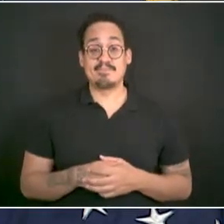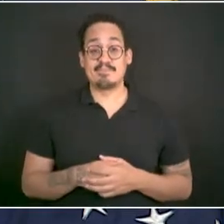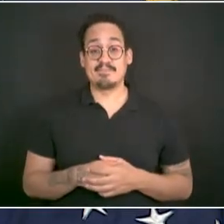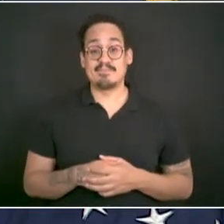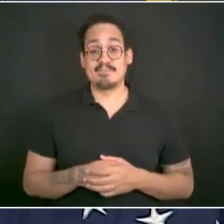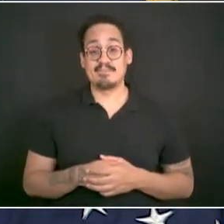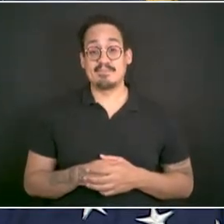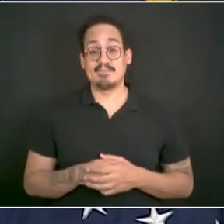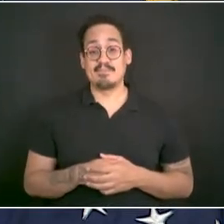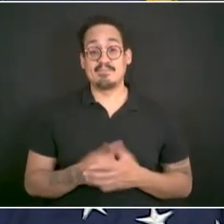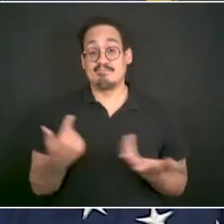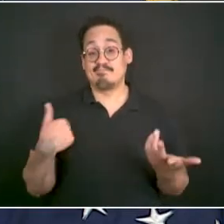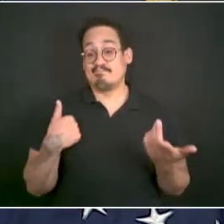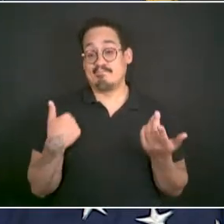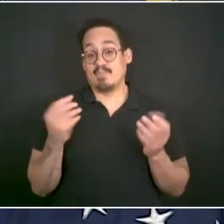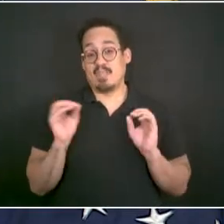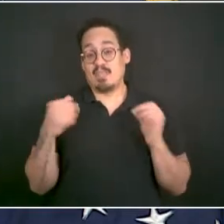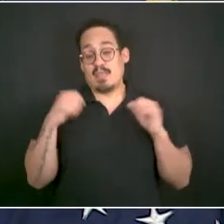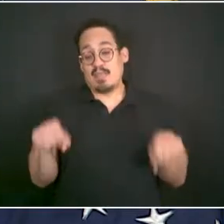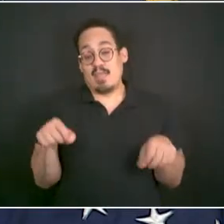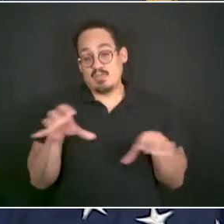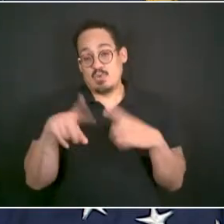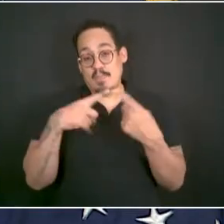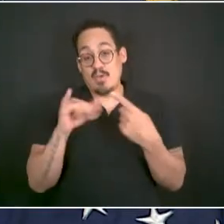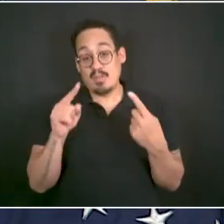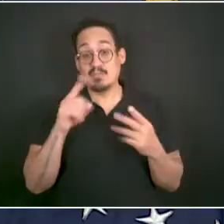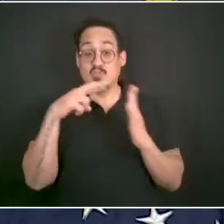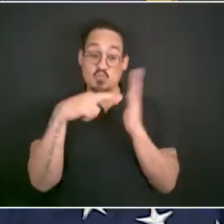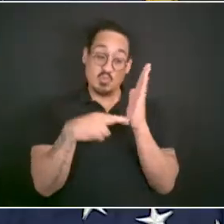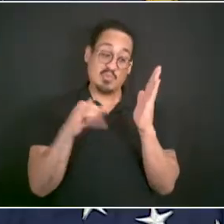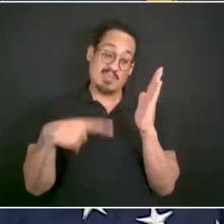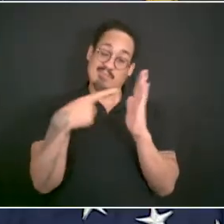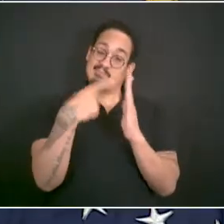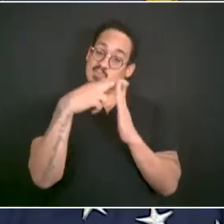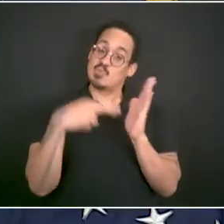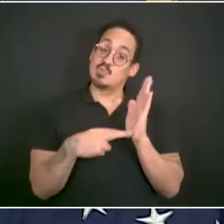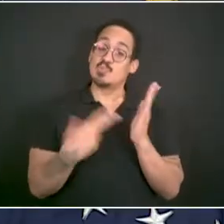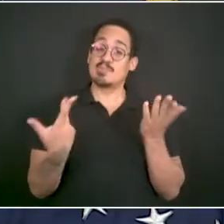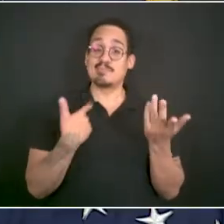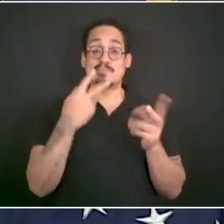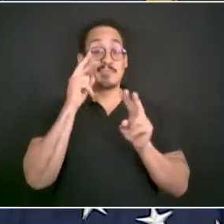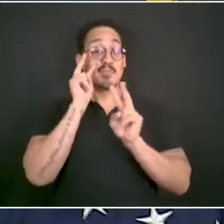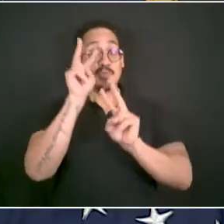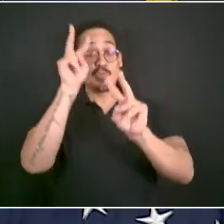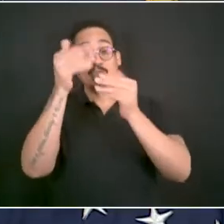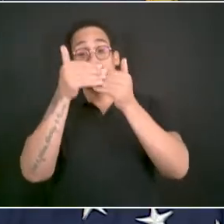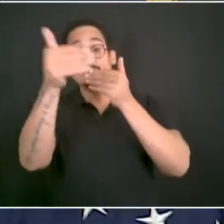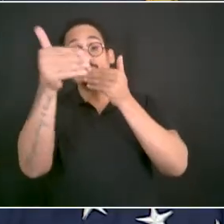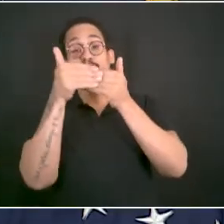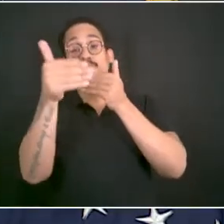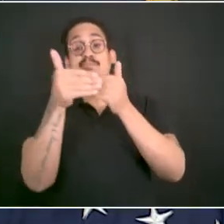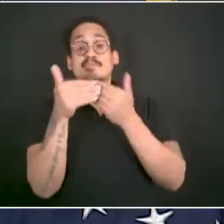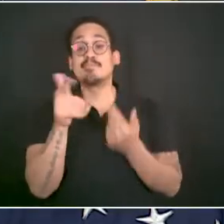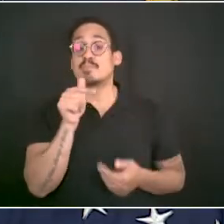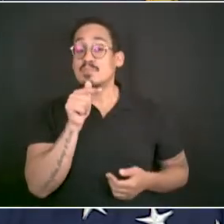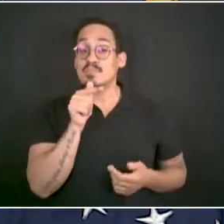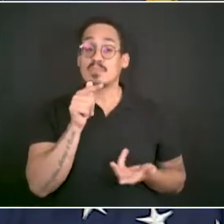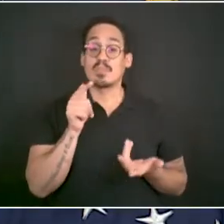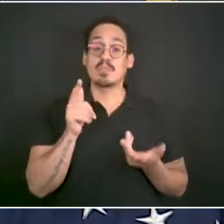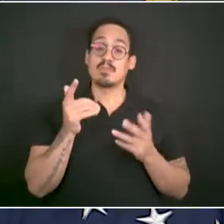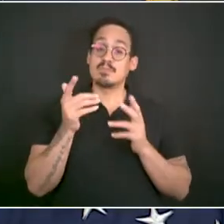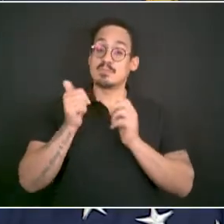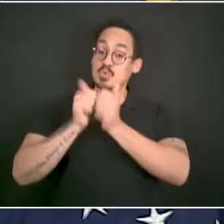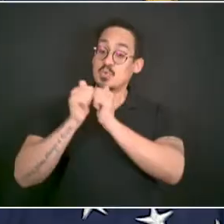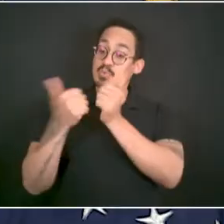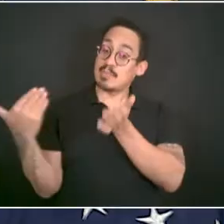it's not much I could do about it. The rules are the rules. And so I'm looking forward to see who I will be running